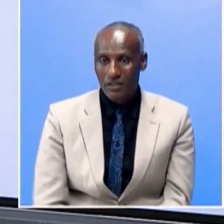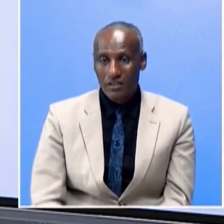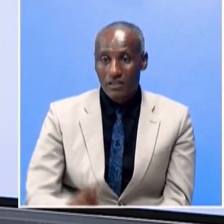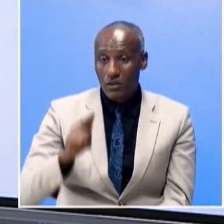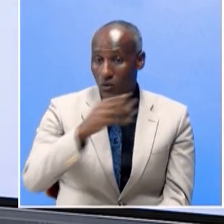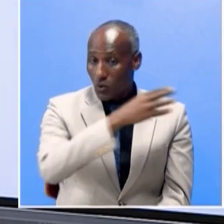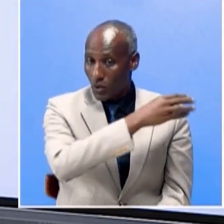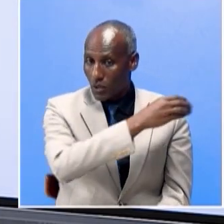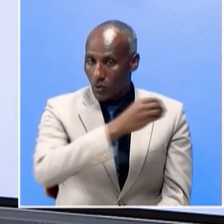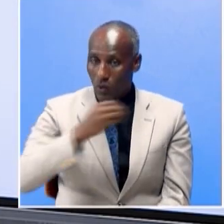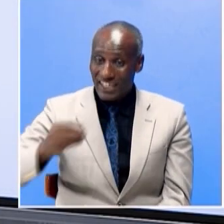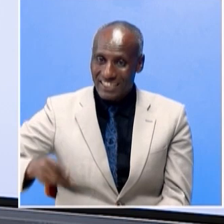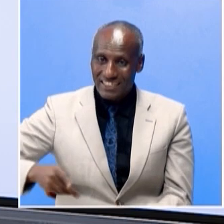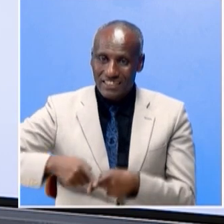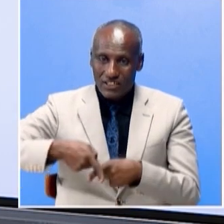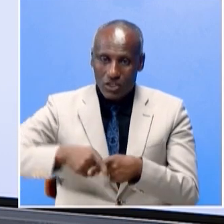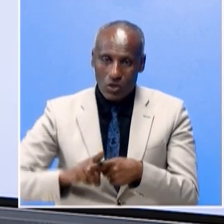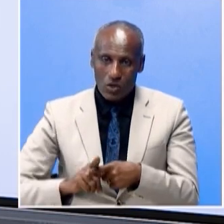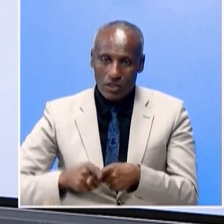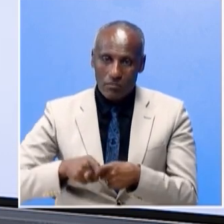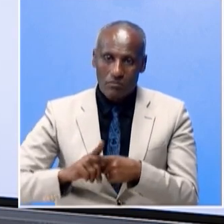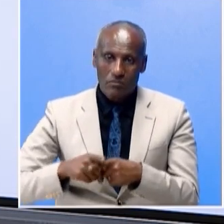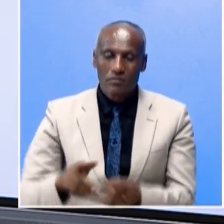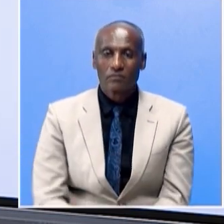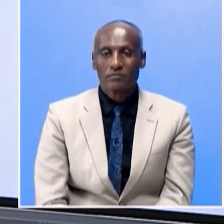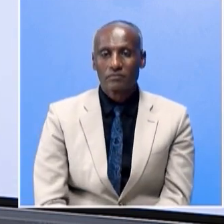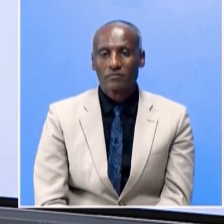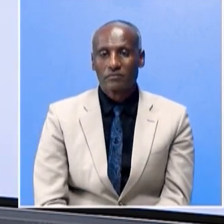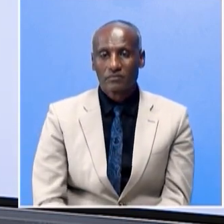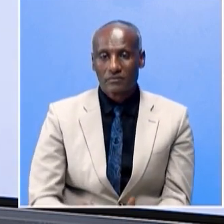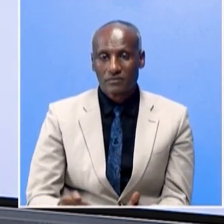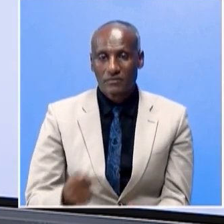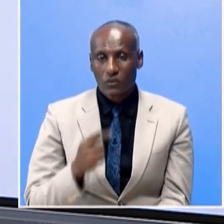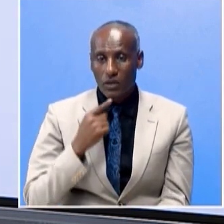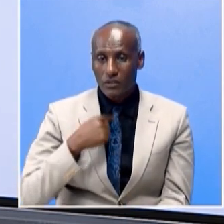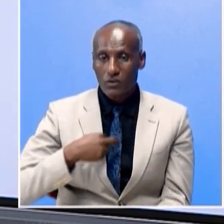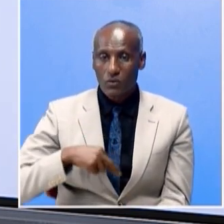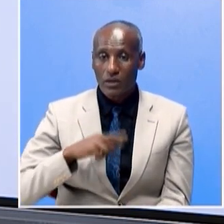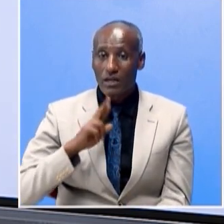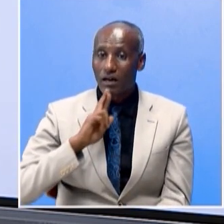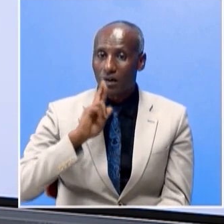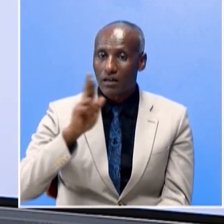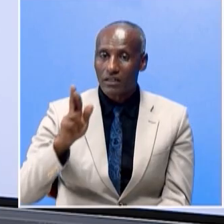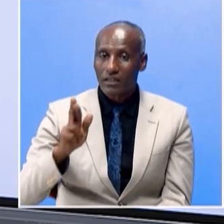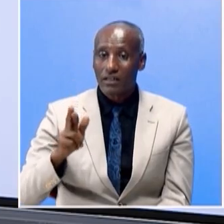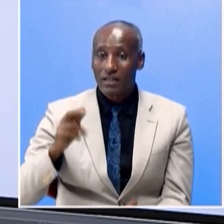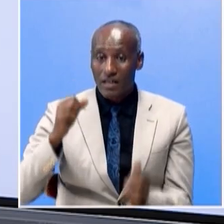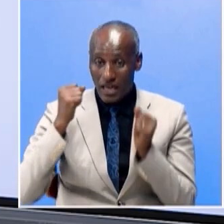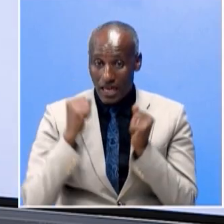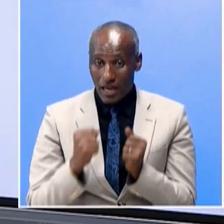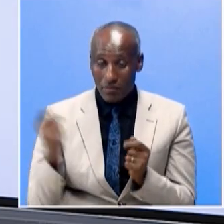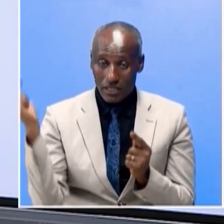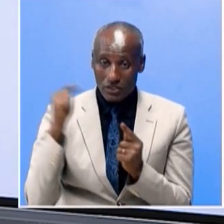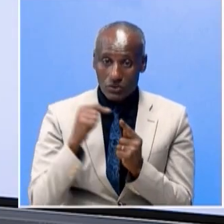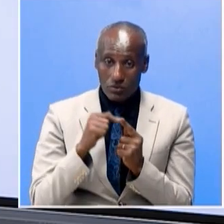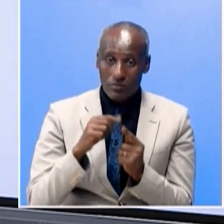We are able to lift 100 kilogram. Here, in this sense, we are using are able to. This